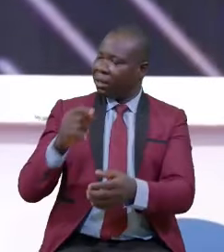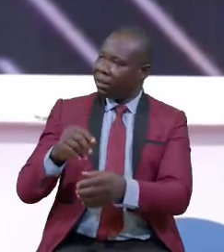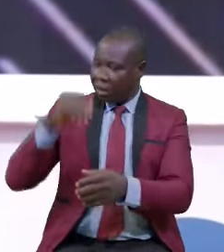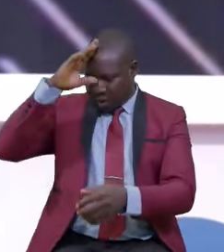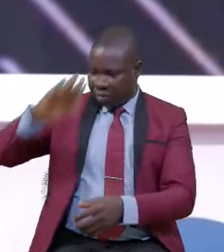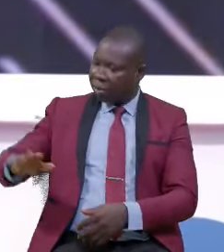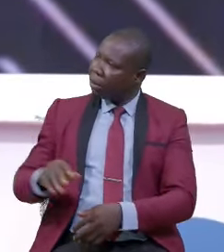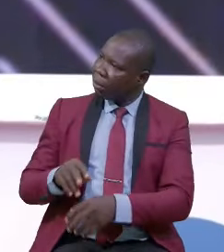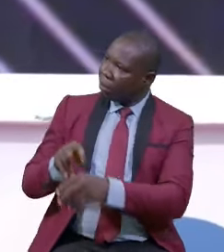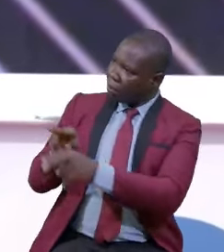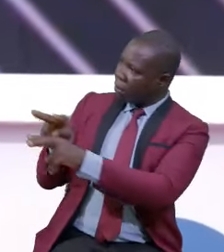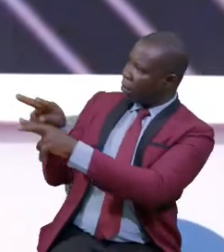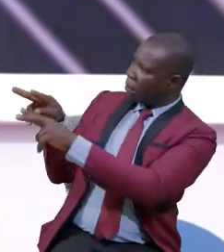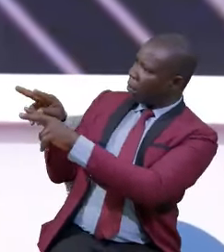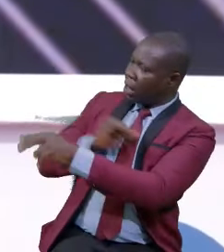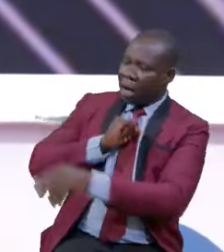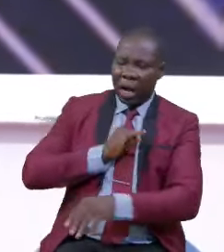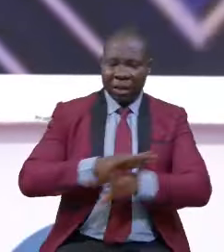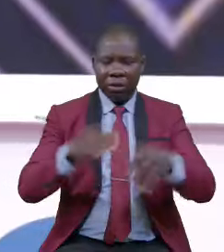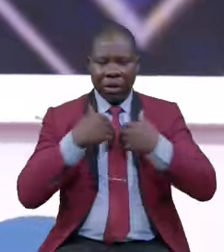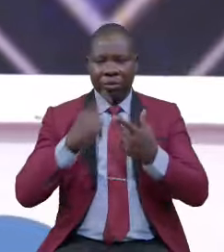have to hold him. He got up.